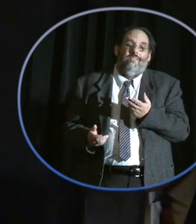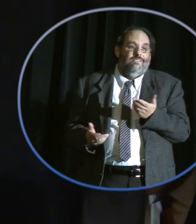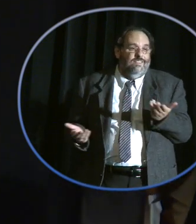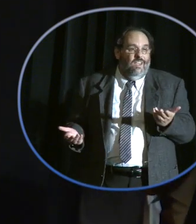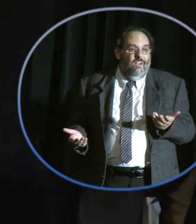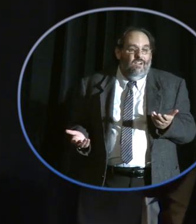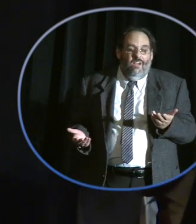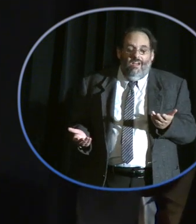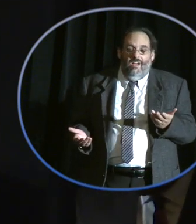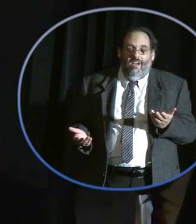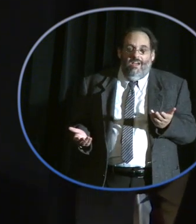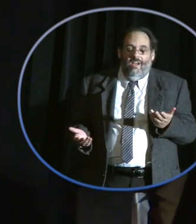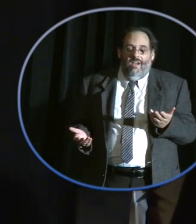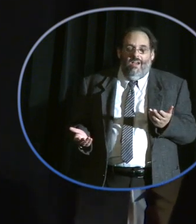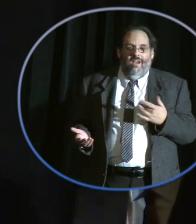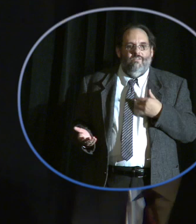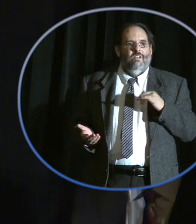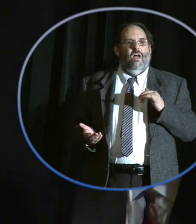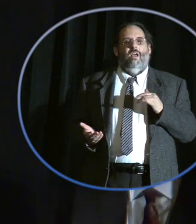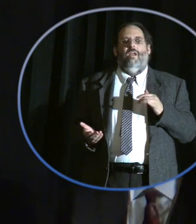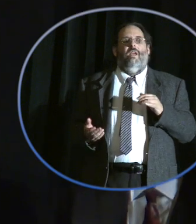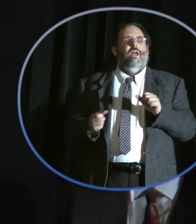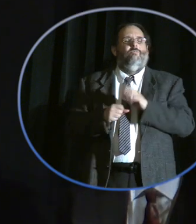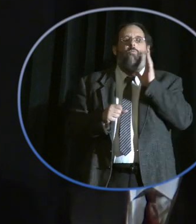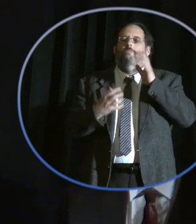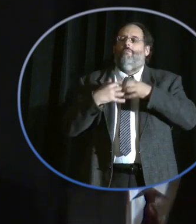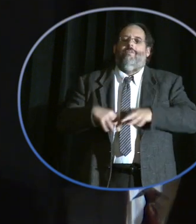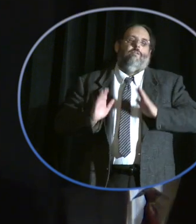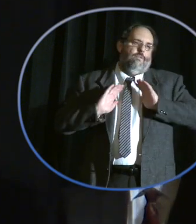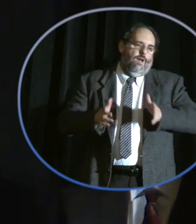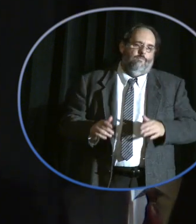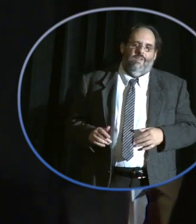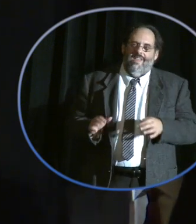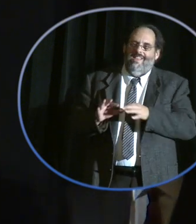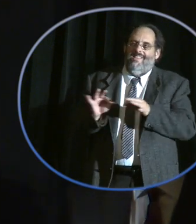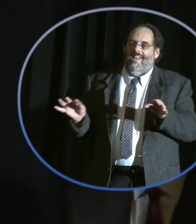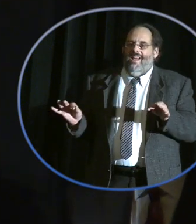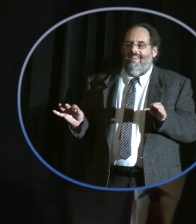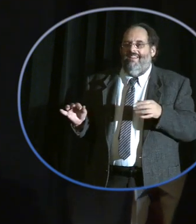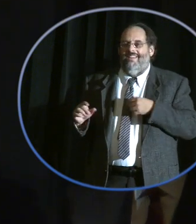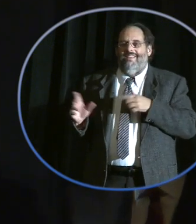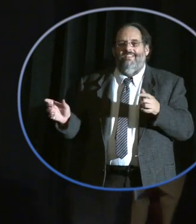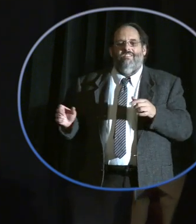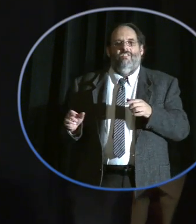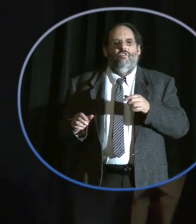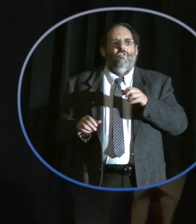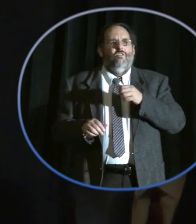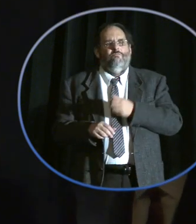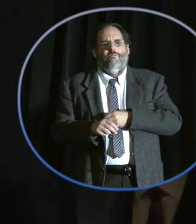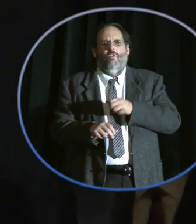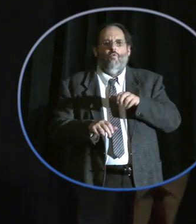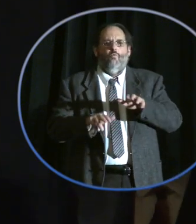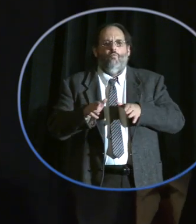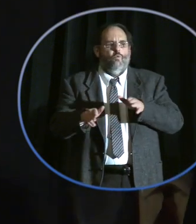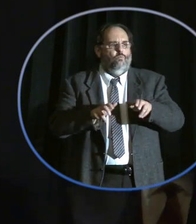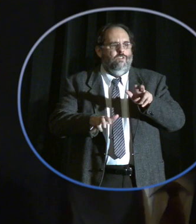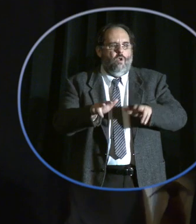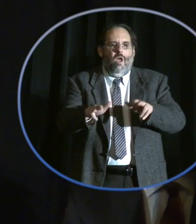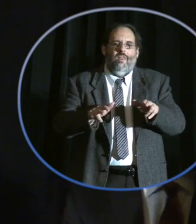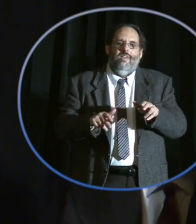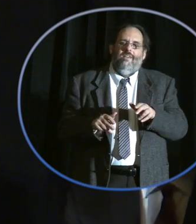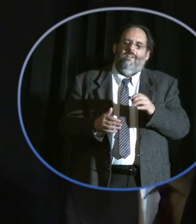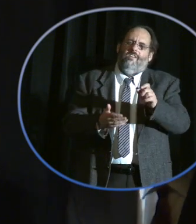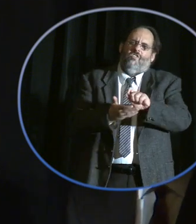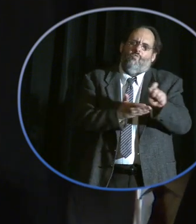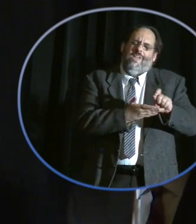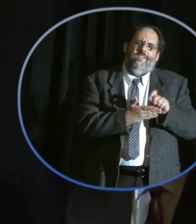just makes me feel like everything's going to be okay. But the line is, stony the road we trod. Squeegee is an issue